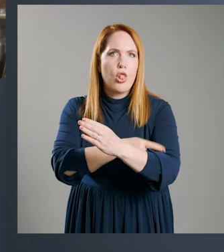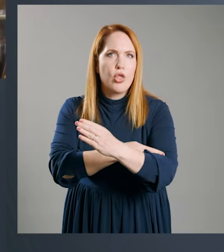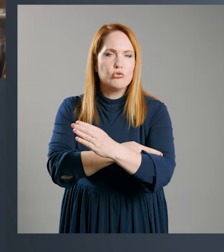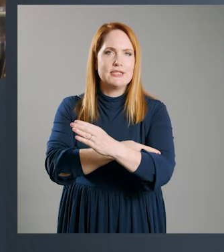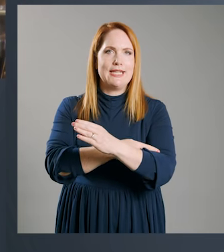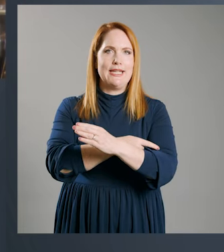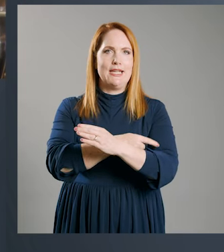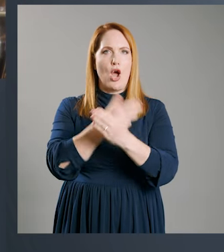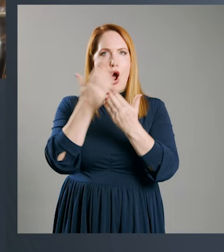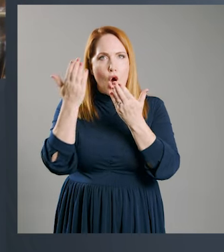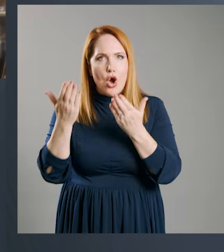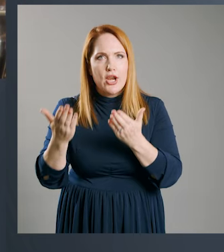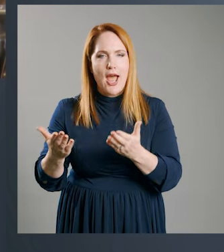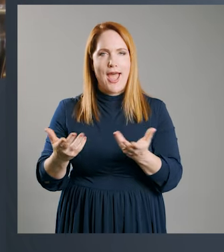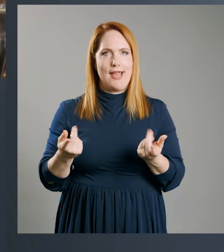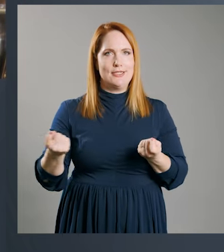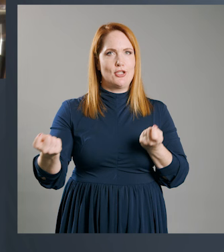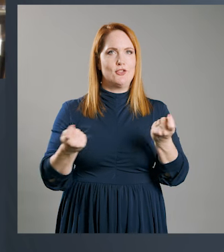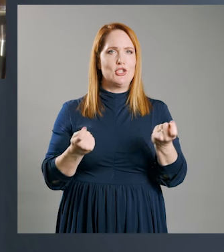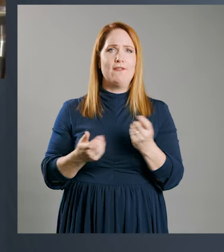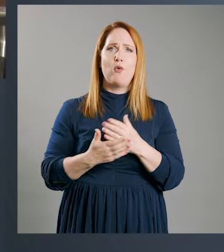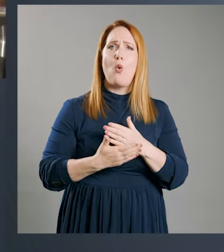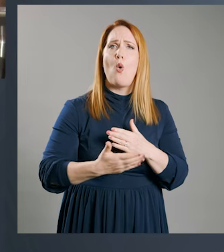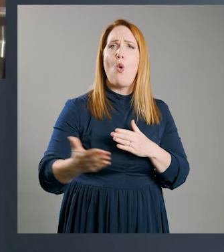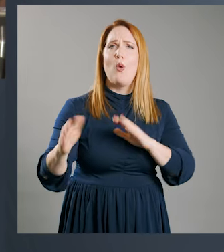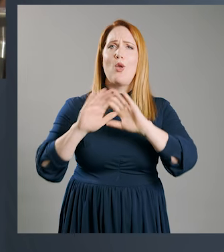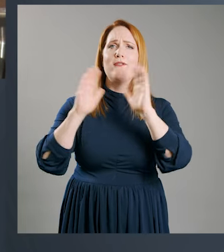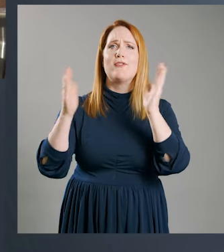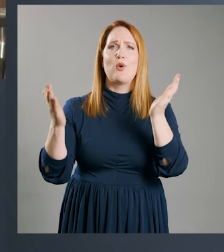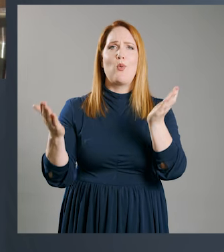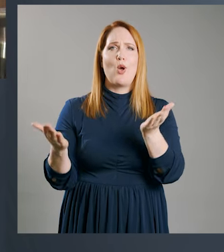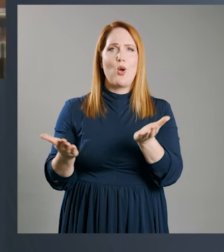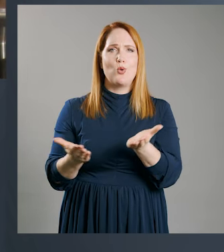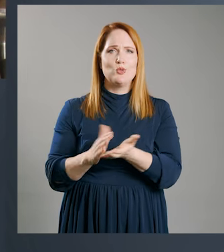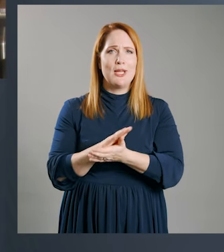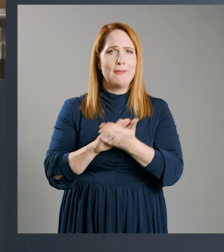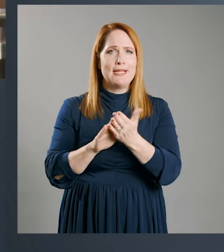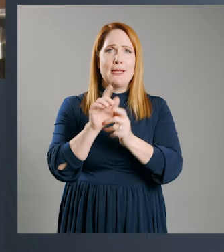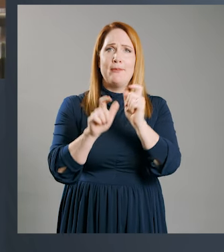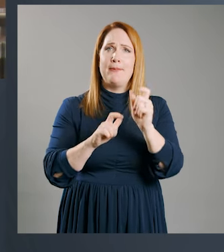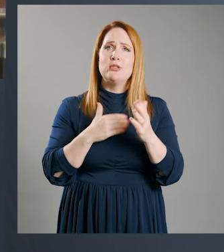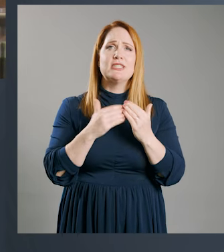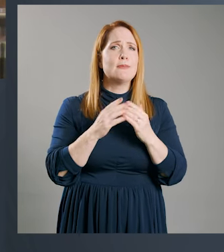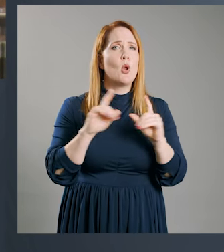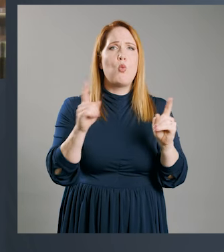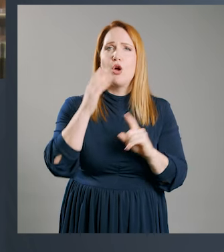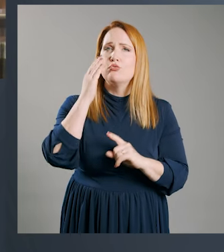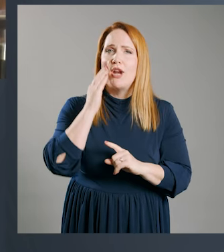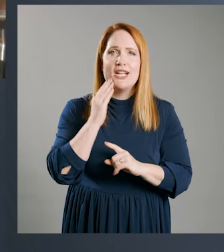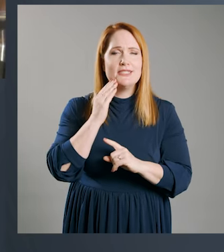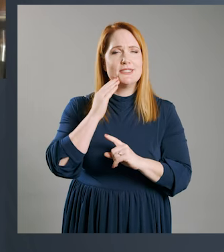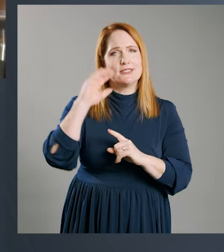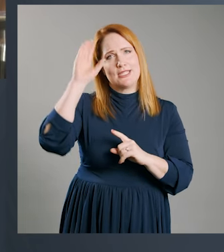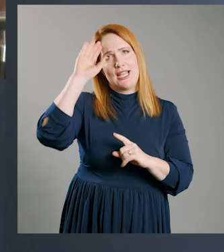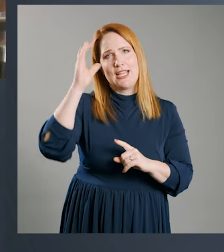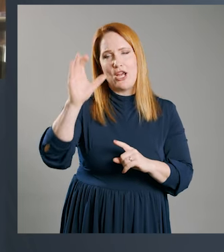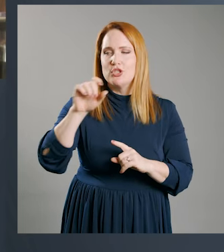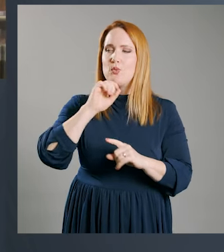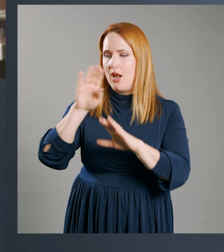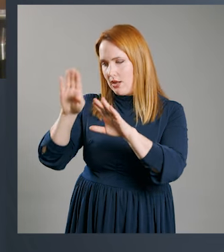given authority, honor, and sovereignty over all the nations of the world so that people of every race and nation